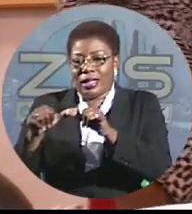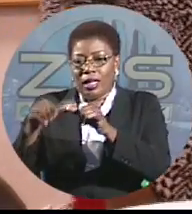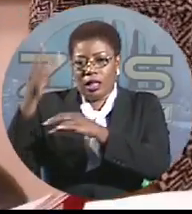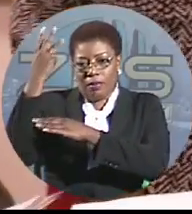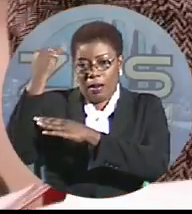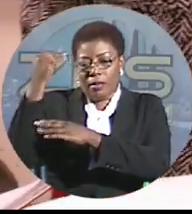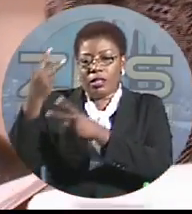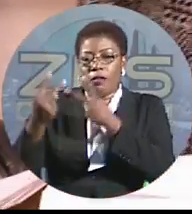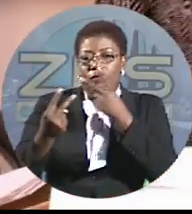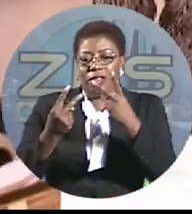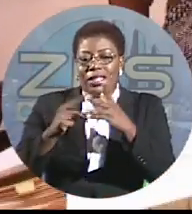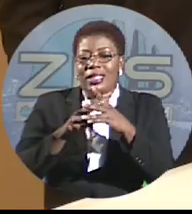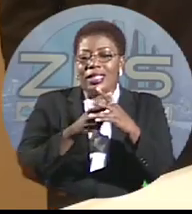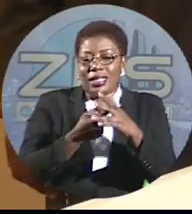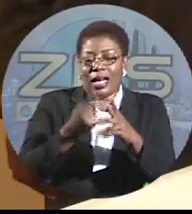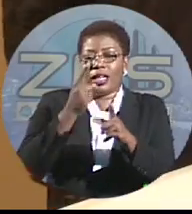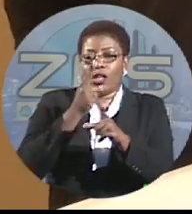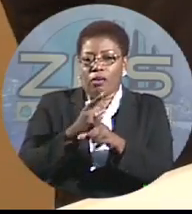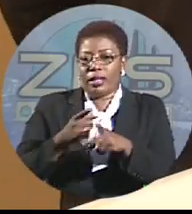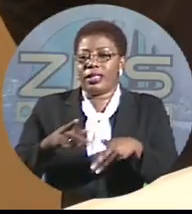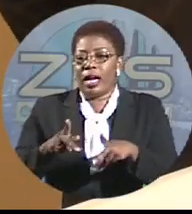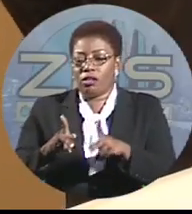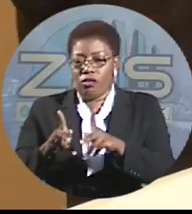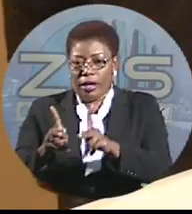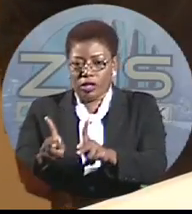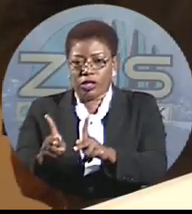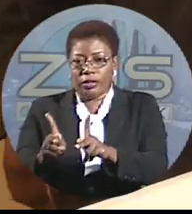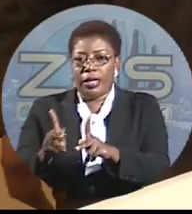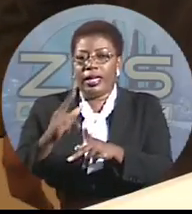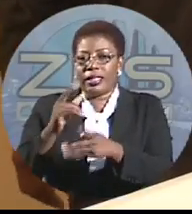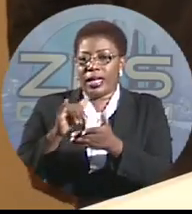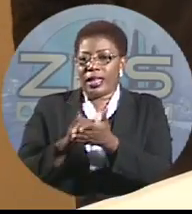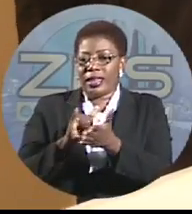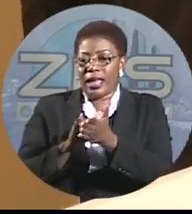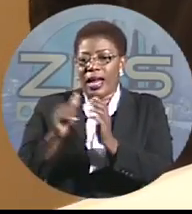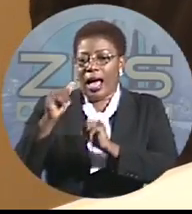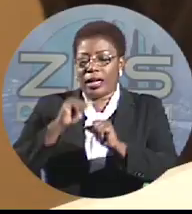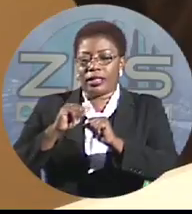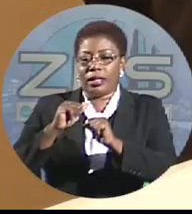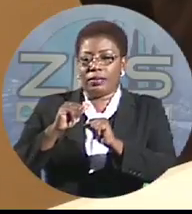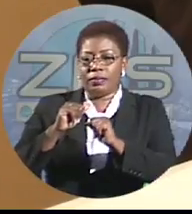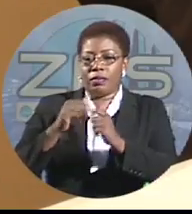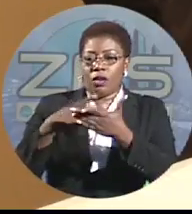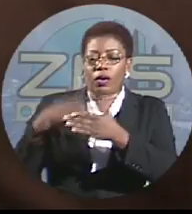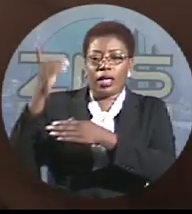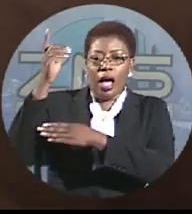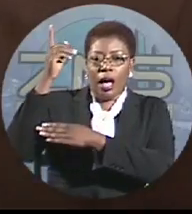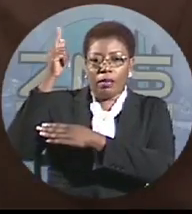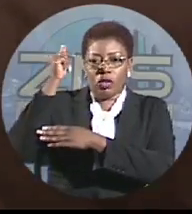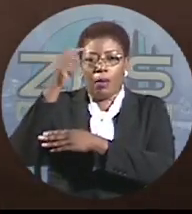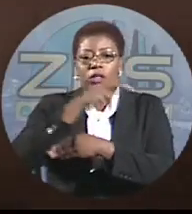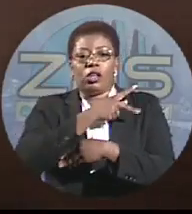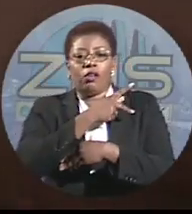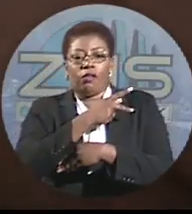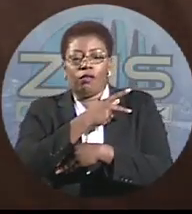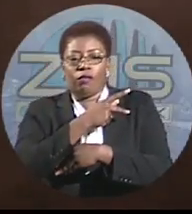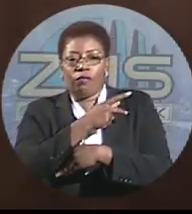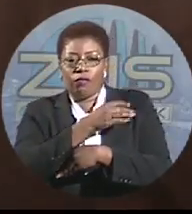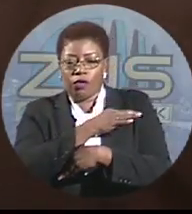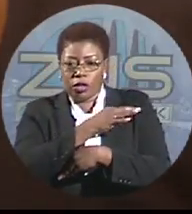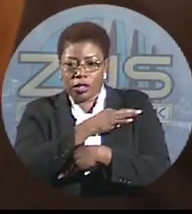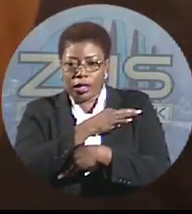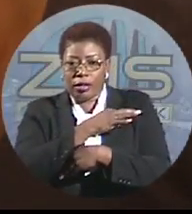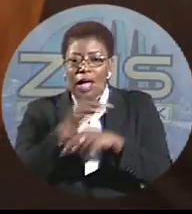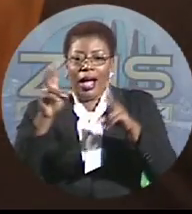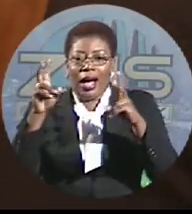Minister's visit is a start in the right direction. Acting Surveyor General Thomas Ferguson highlighted the significance of Dr.